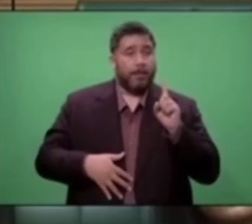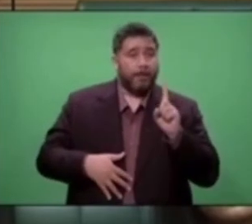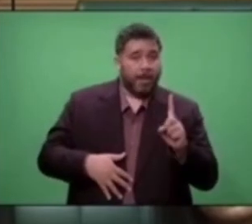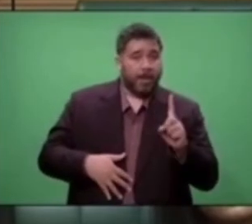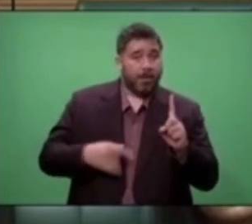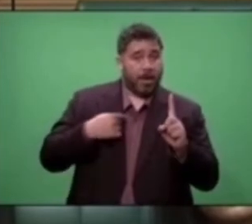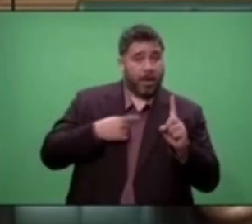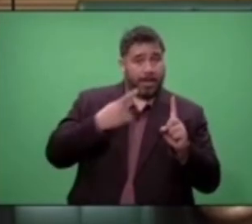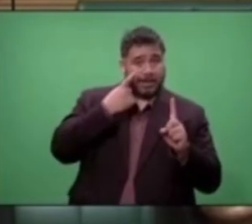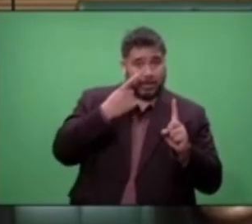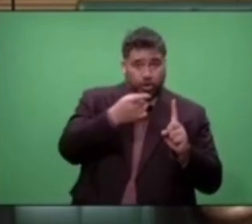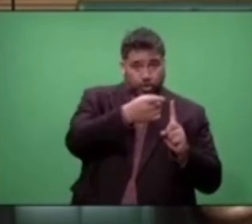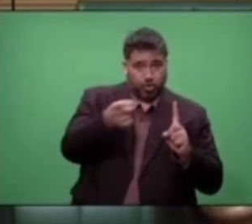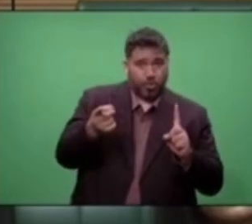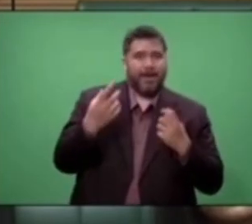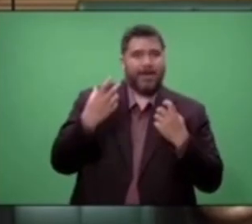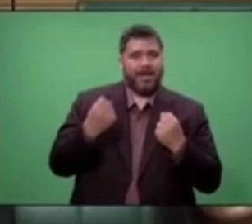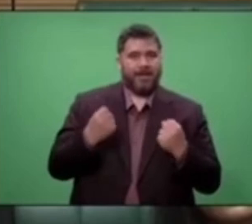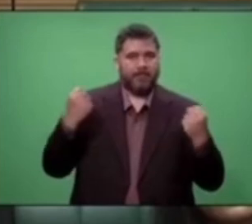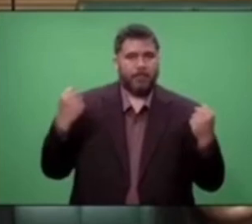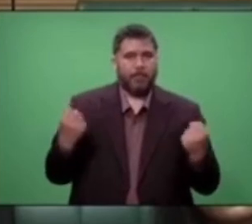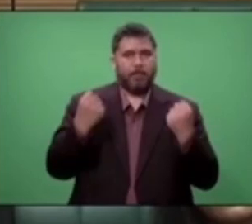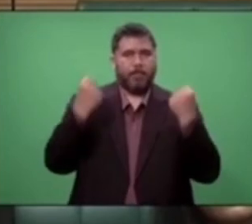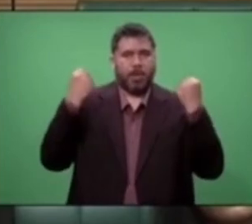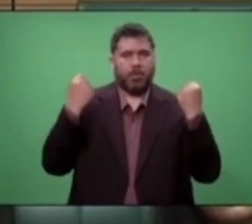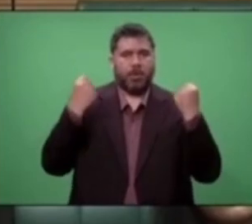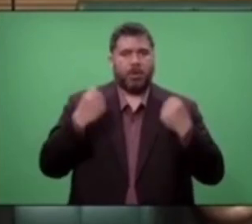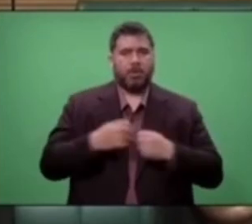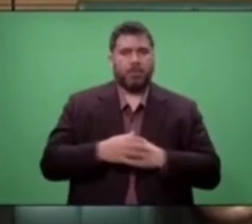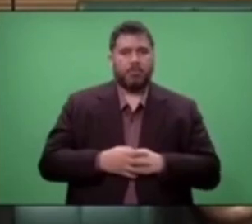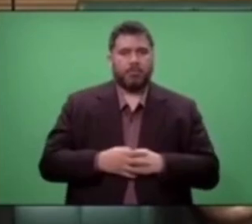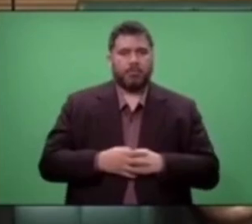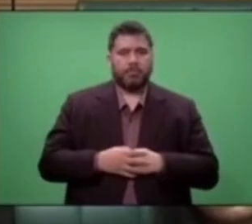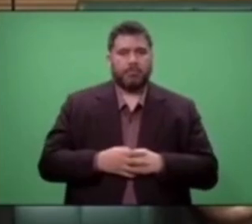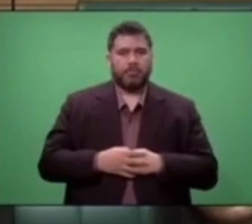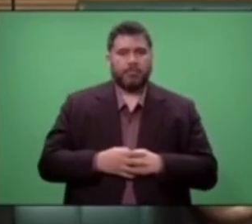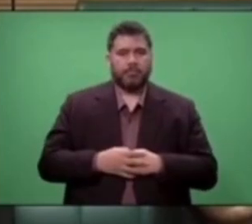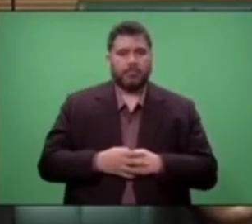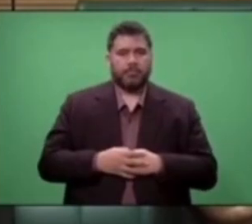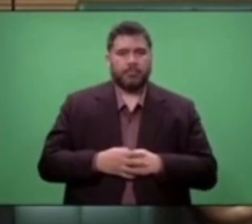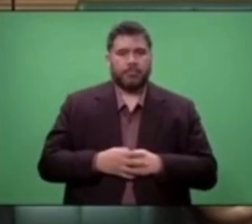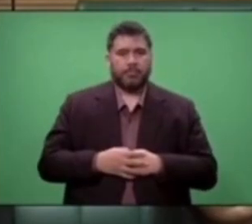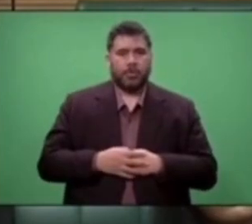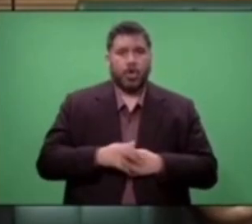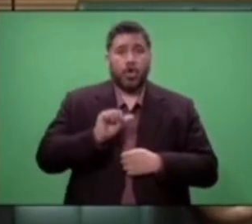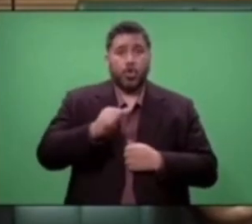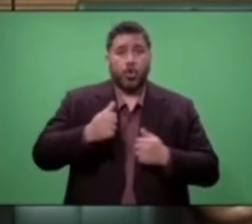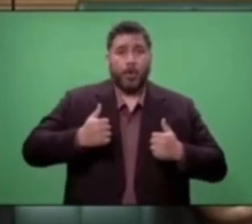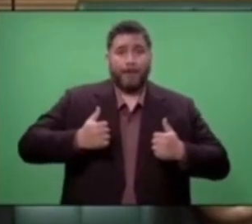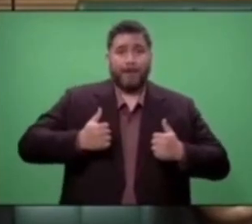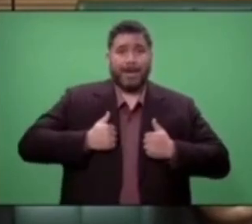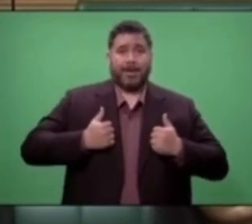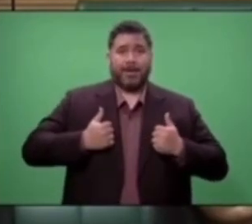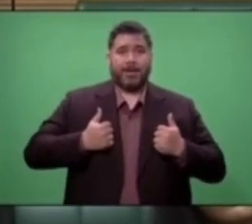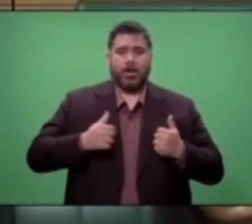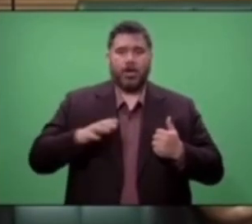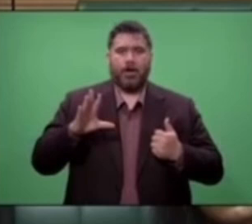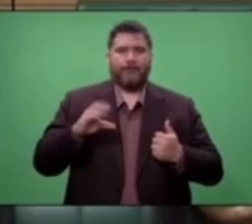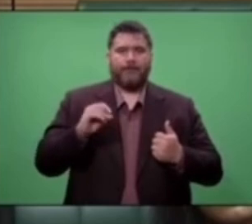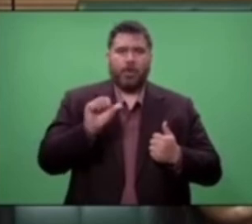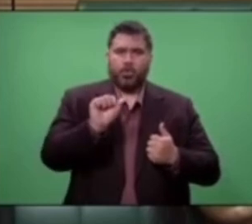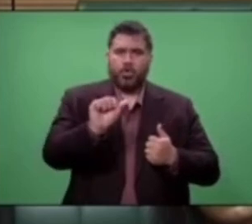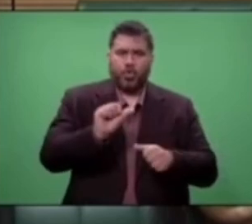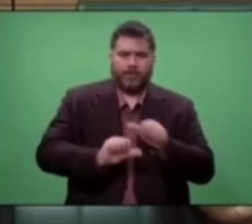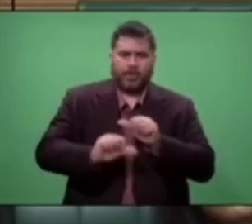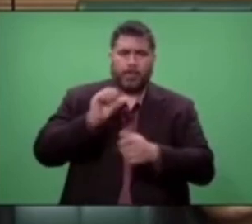Ko tō mana, no Hawaii ki mai, no rangiātea mai, aha ko te aha e kore